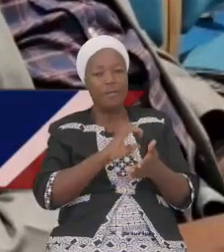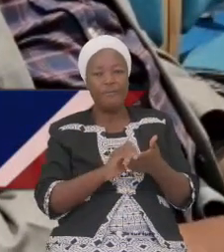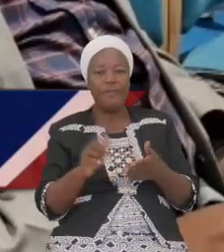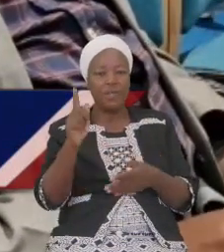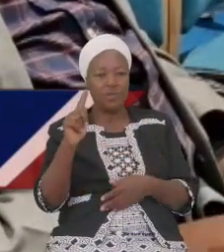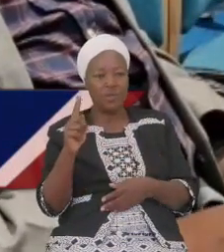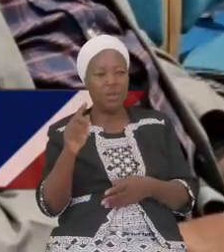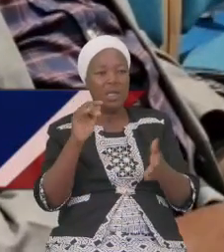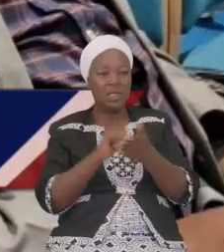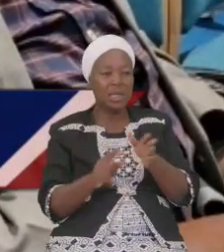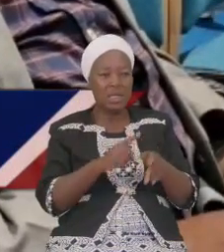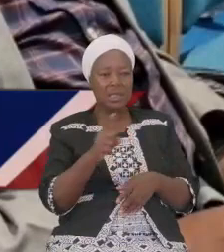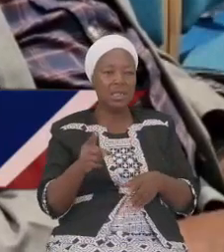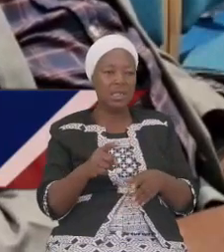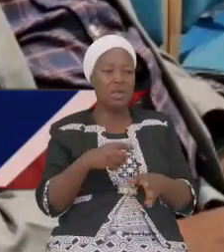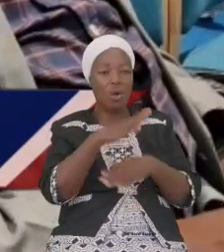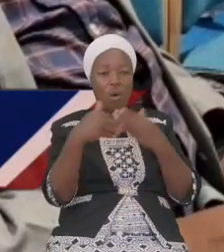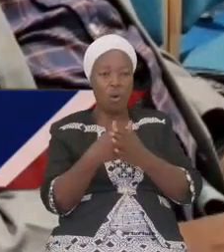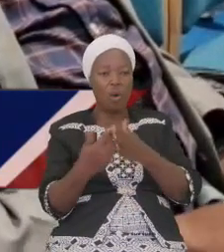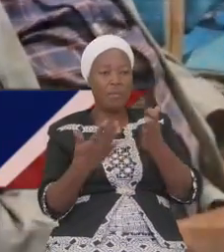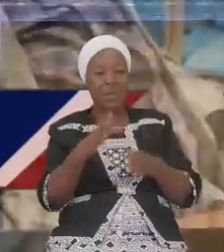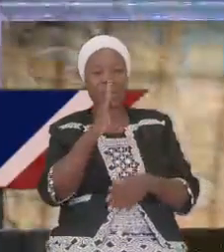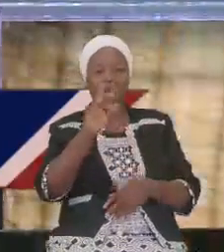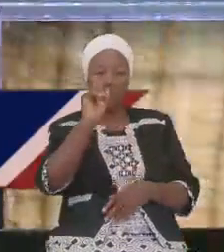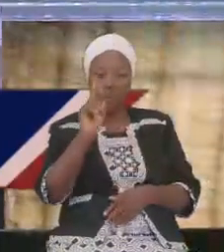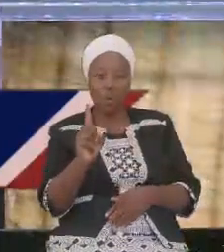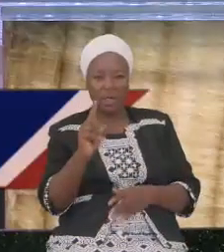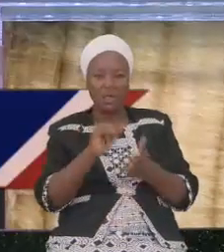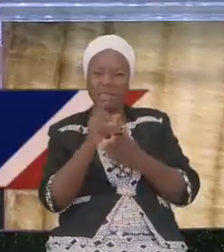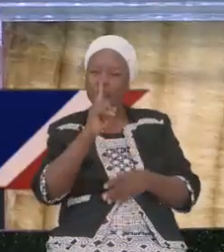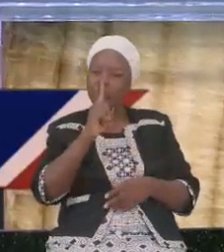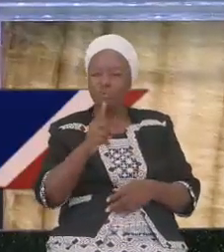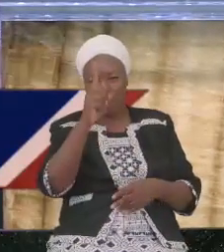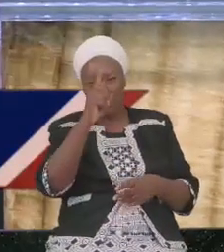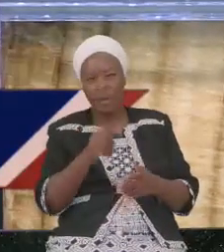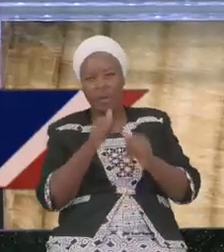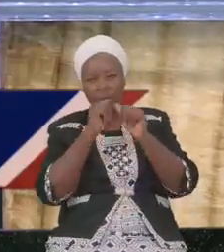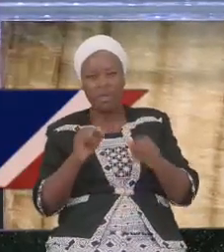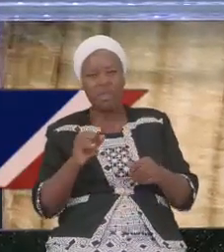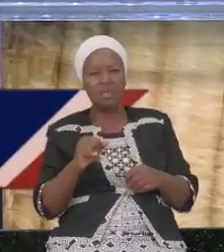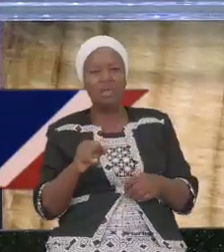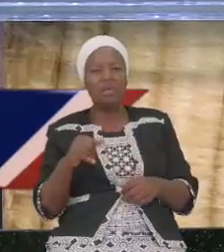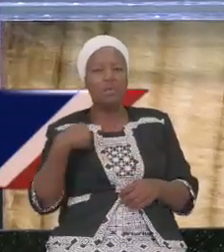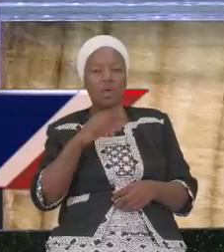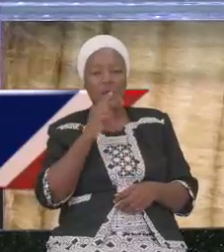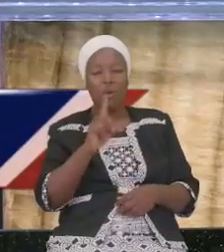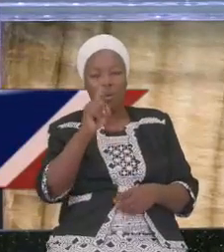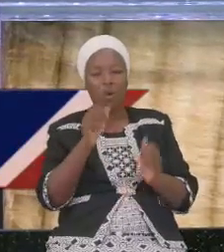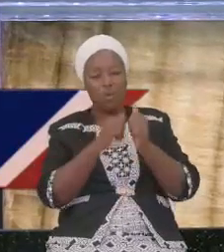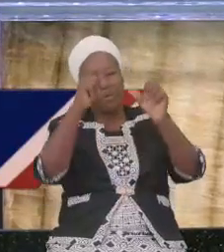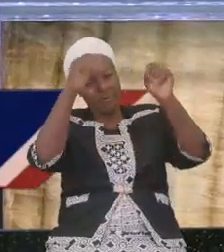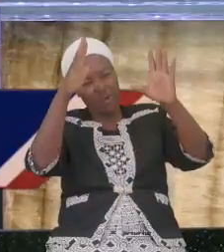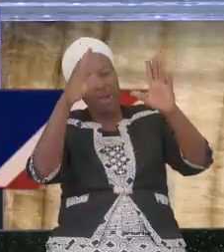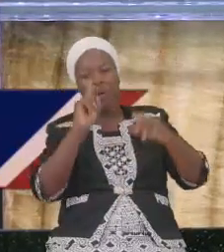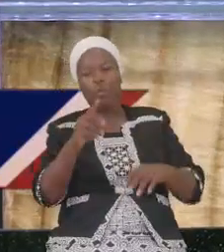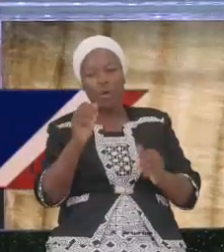they all may be one. That's the real blessing. We're one with the Father, one with